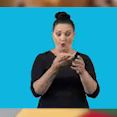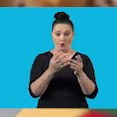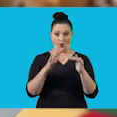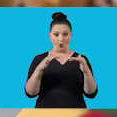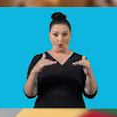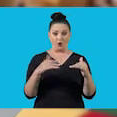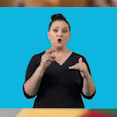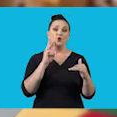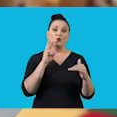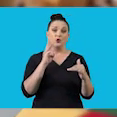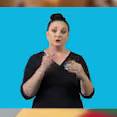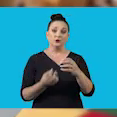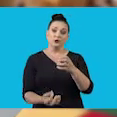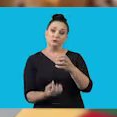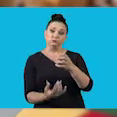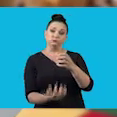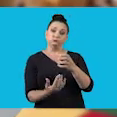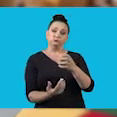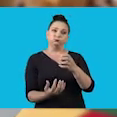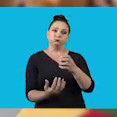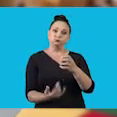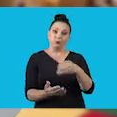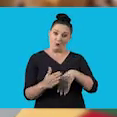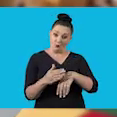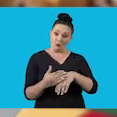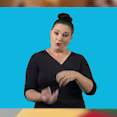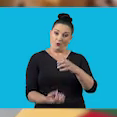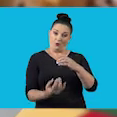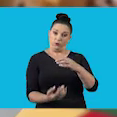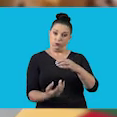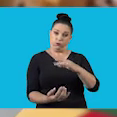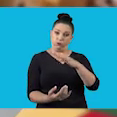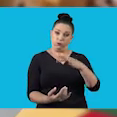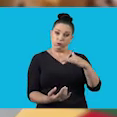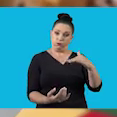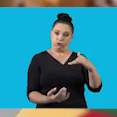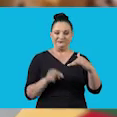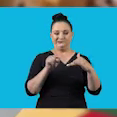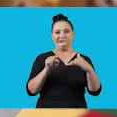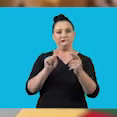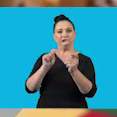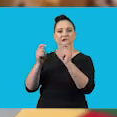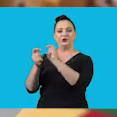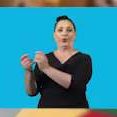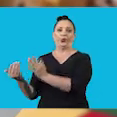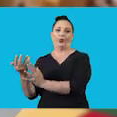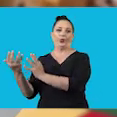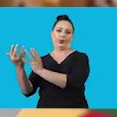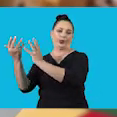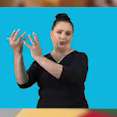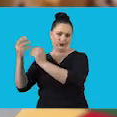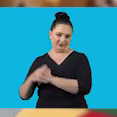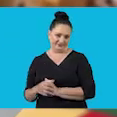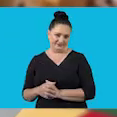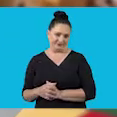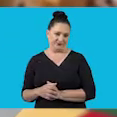liquid, the ice is going to melt into a liquid. And if you keep on increasing energy from that liquid, it is going to turn into a gas, which